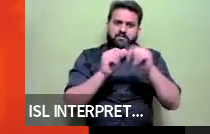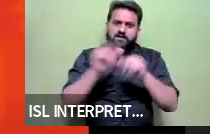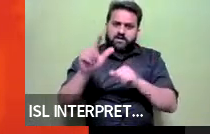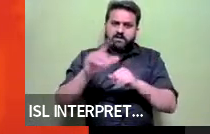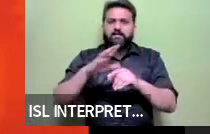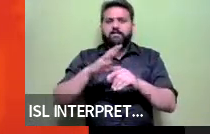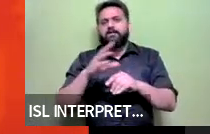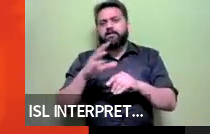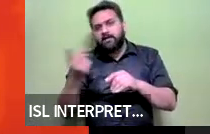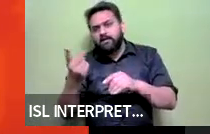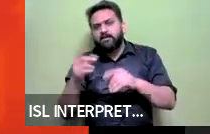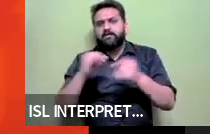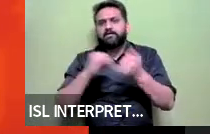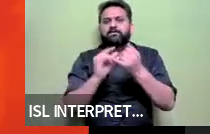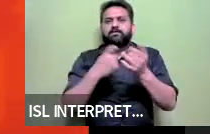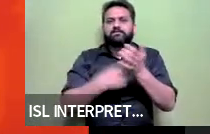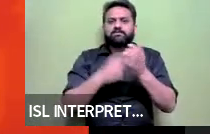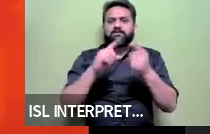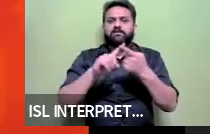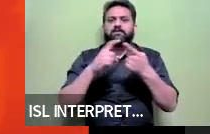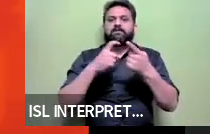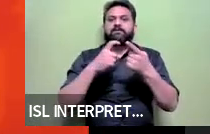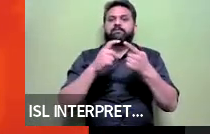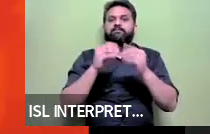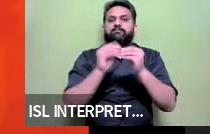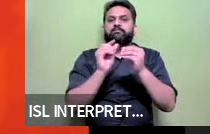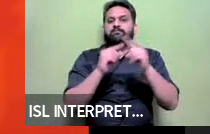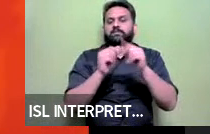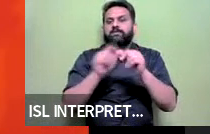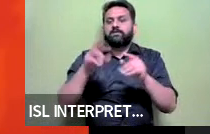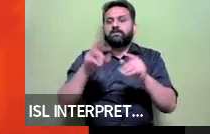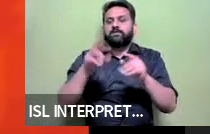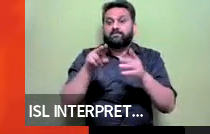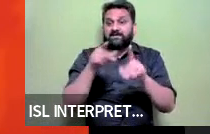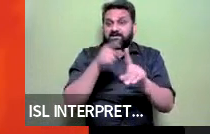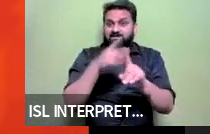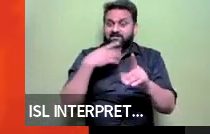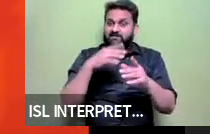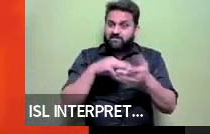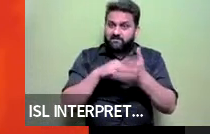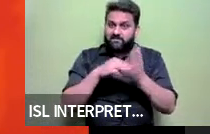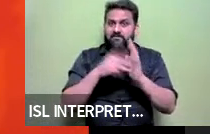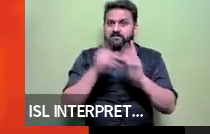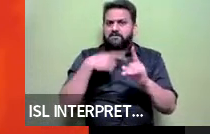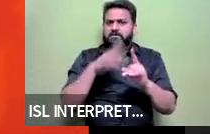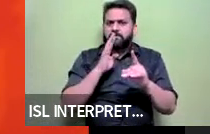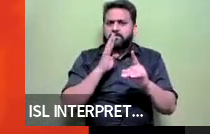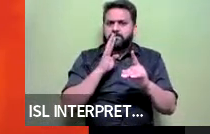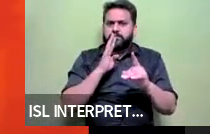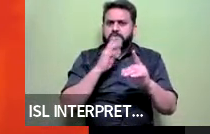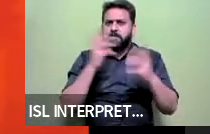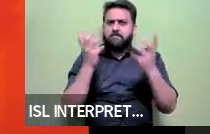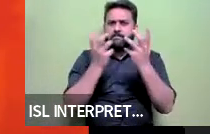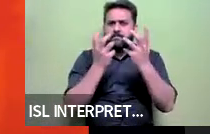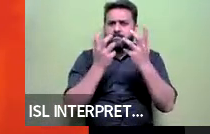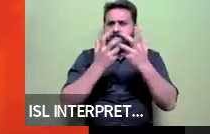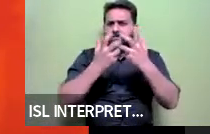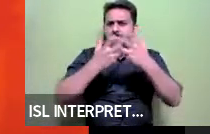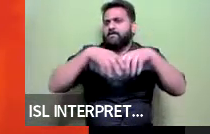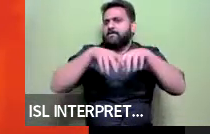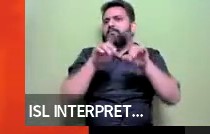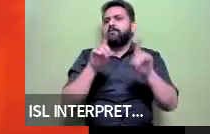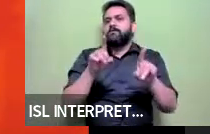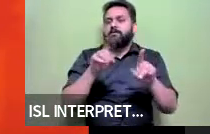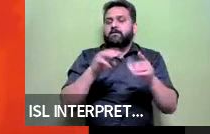minute, but it makes a great difference. And in a very tight or match, you will find that